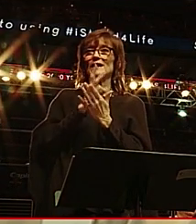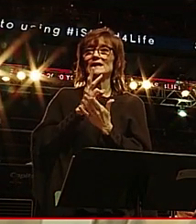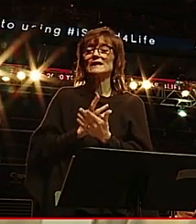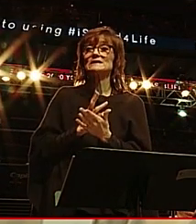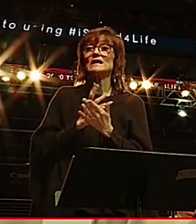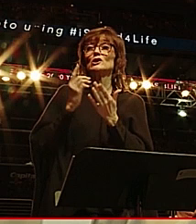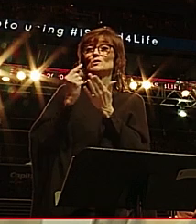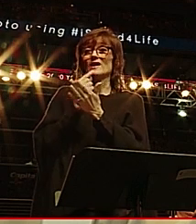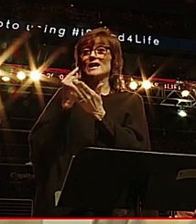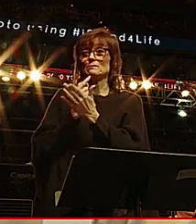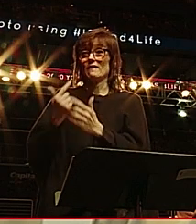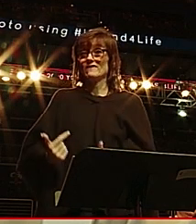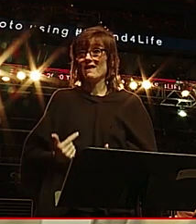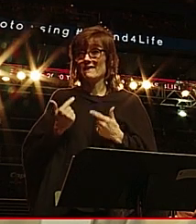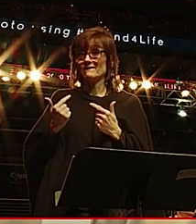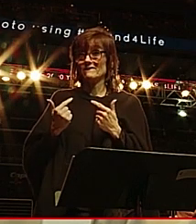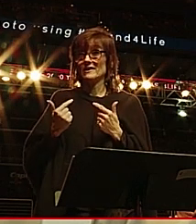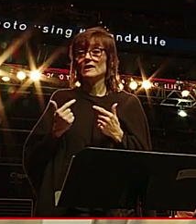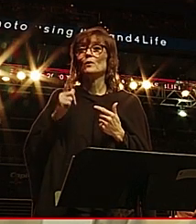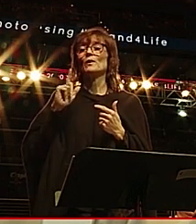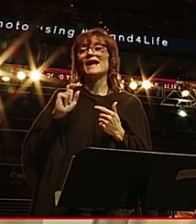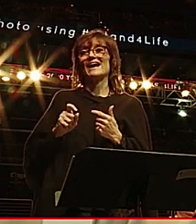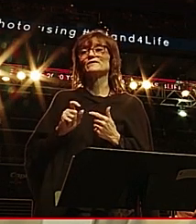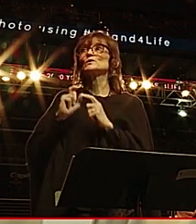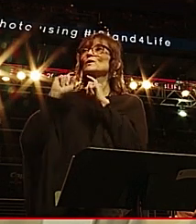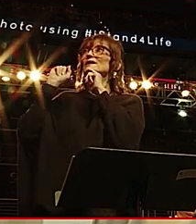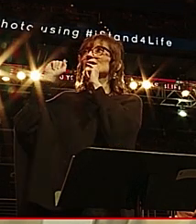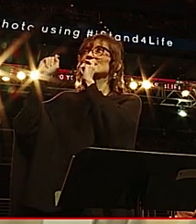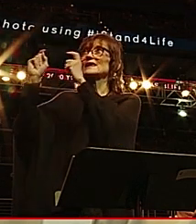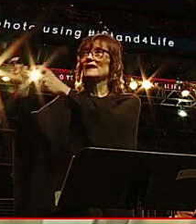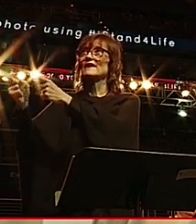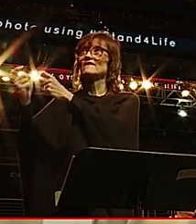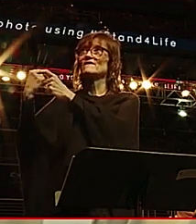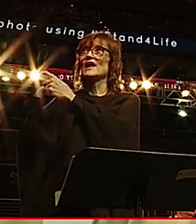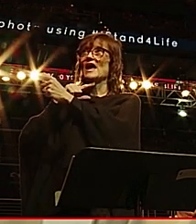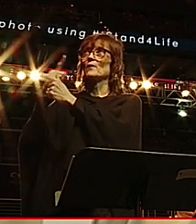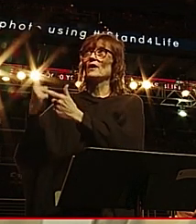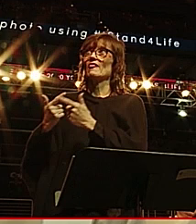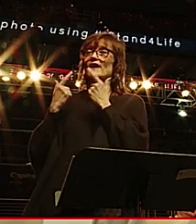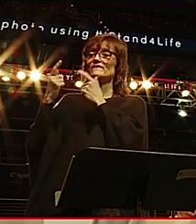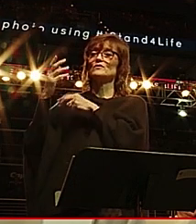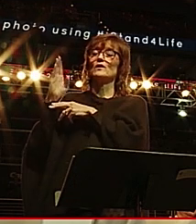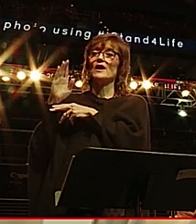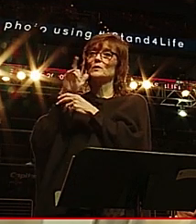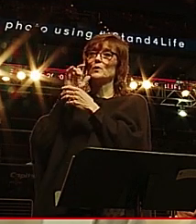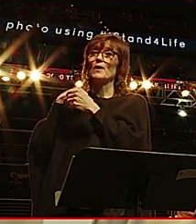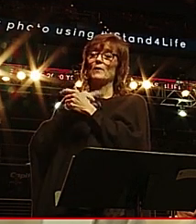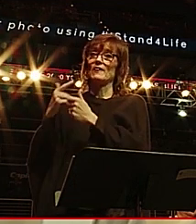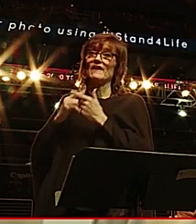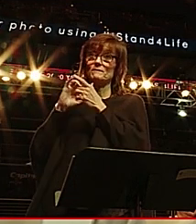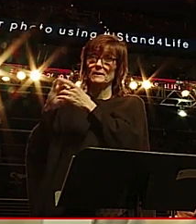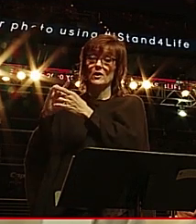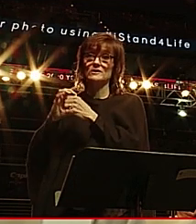life, we have to give back our life to the one to whom it belongs. I'll say it in